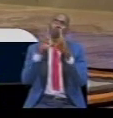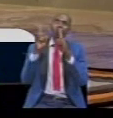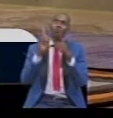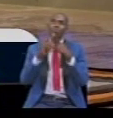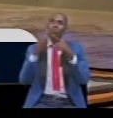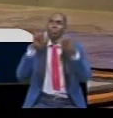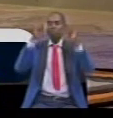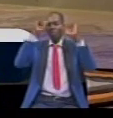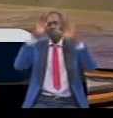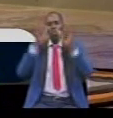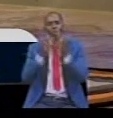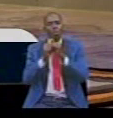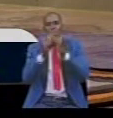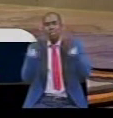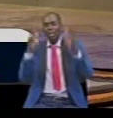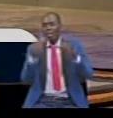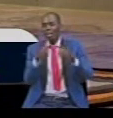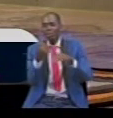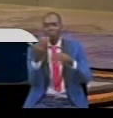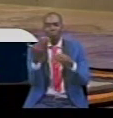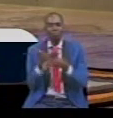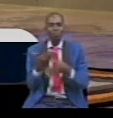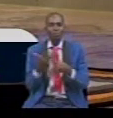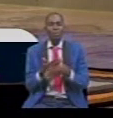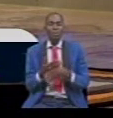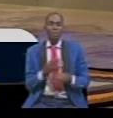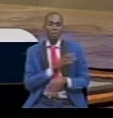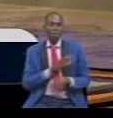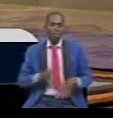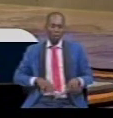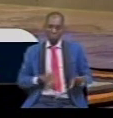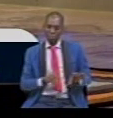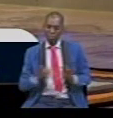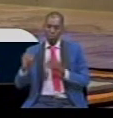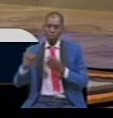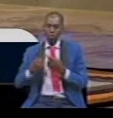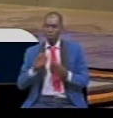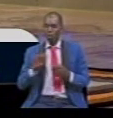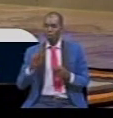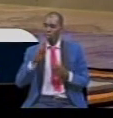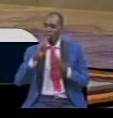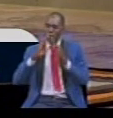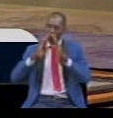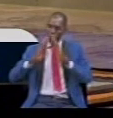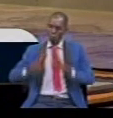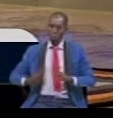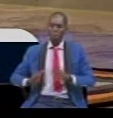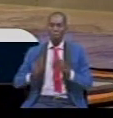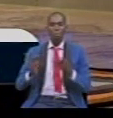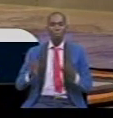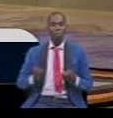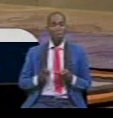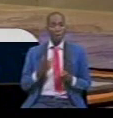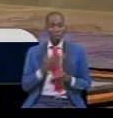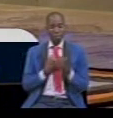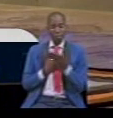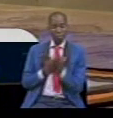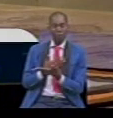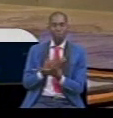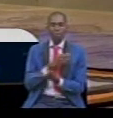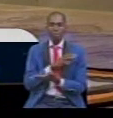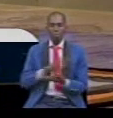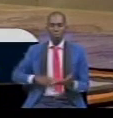any distraction. He departed into a solitary place and there